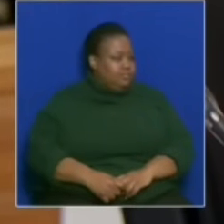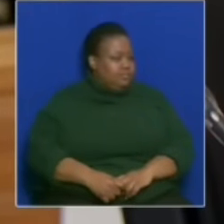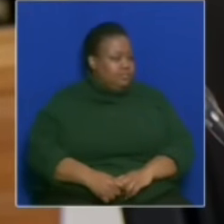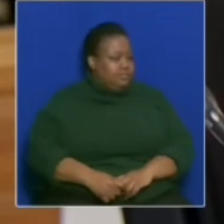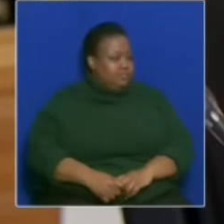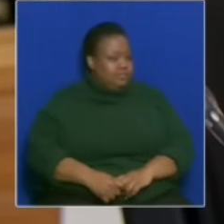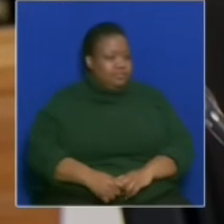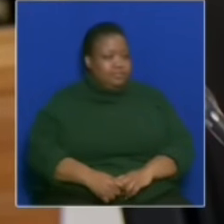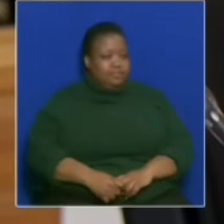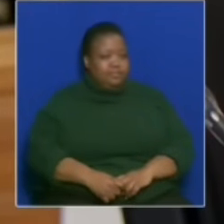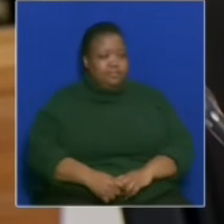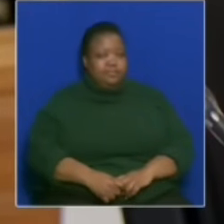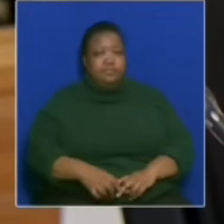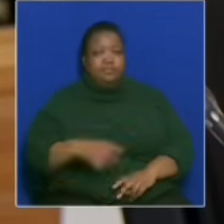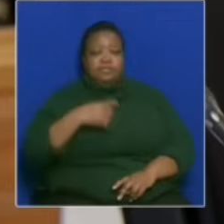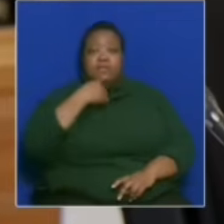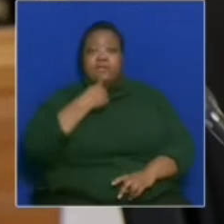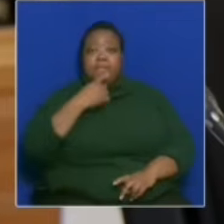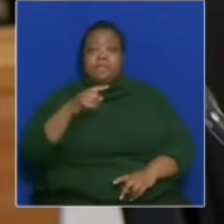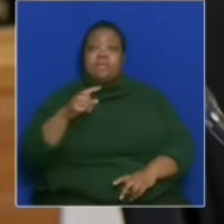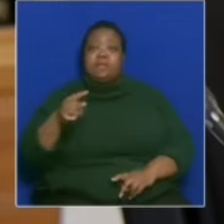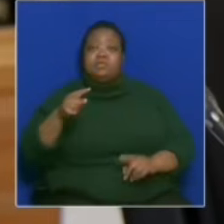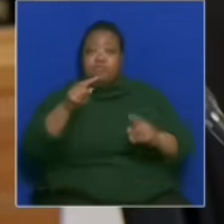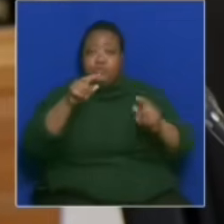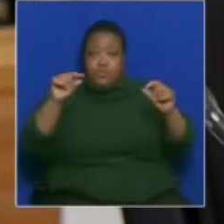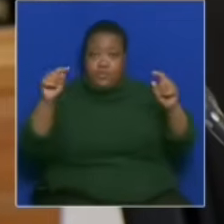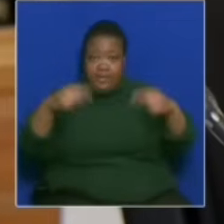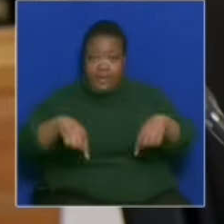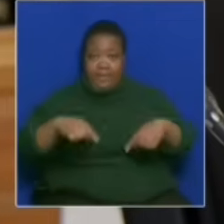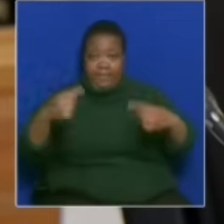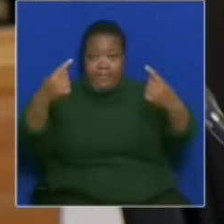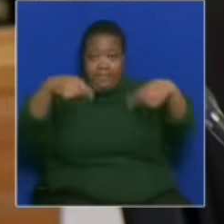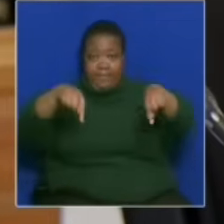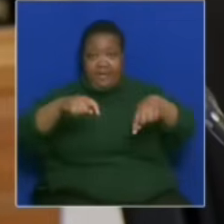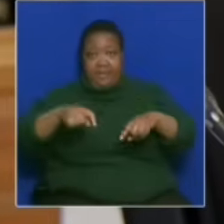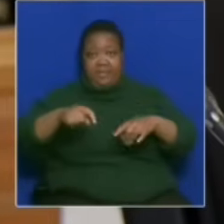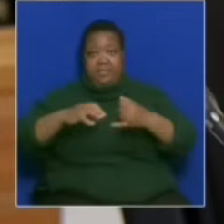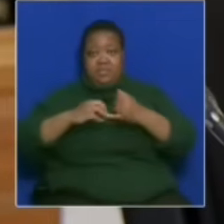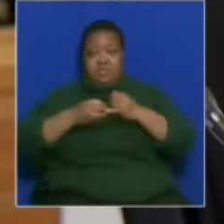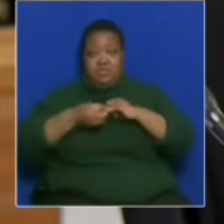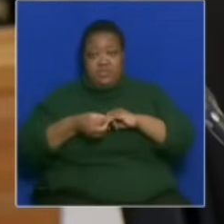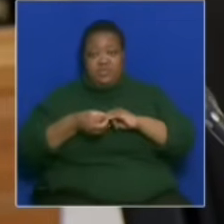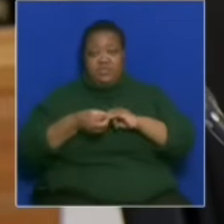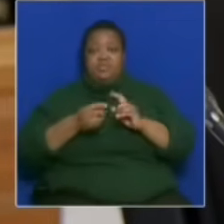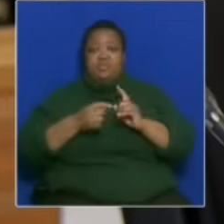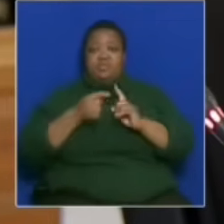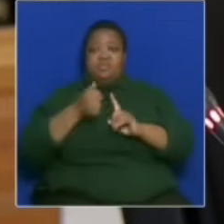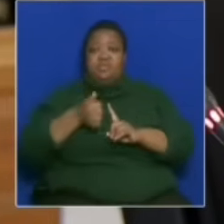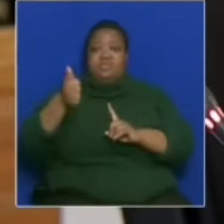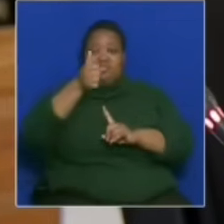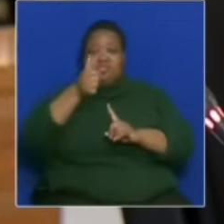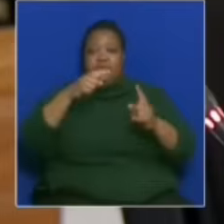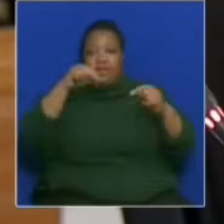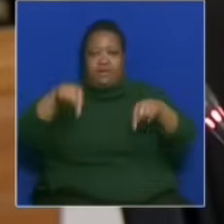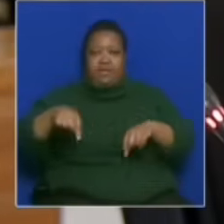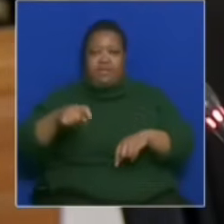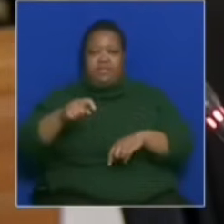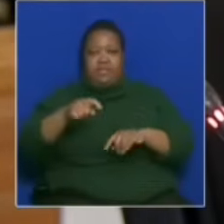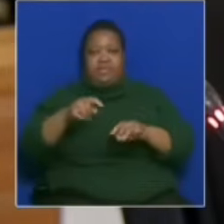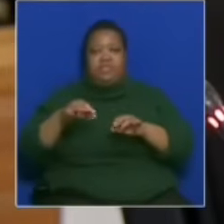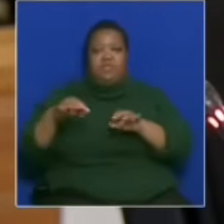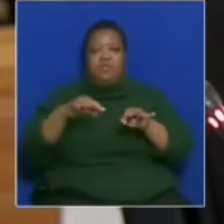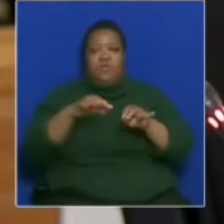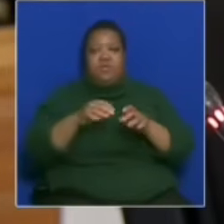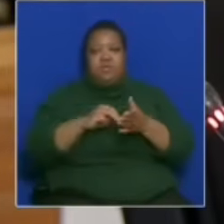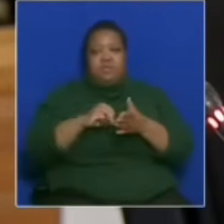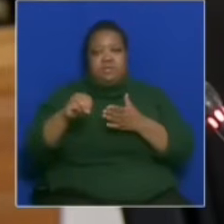But you must come there. And you must try for the general also to come out. So he wants both